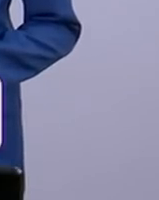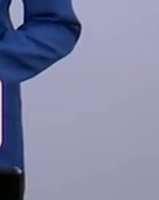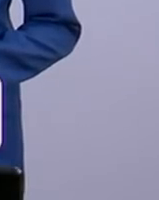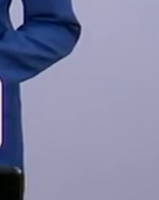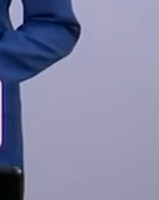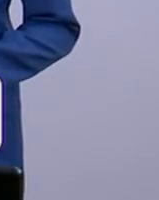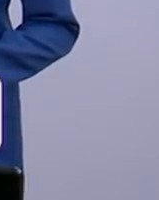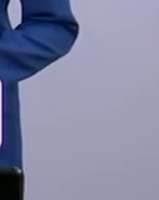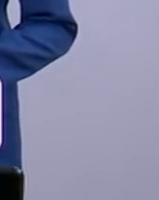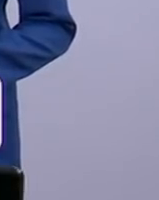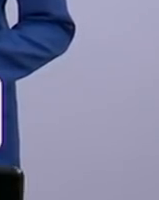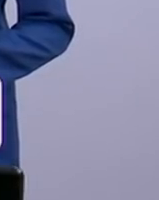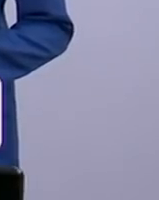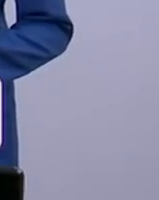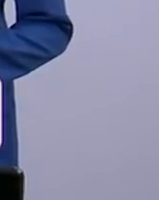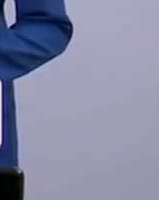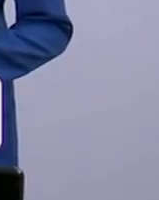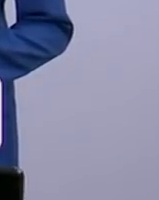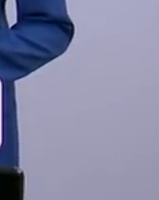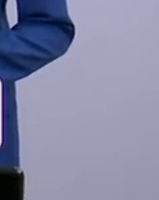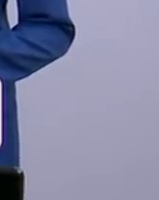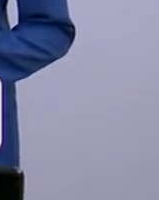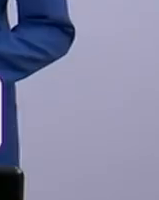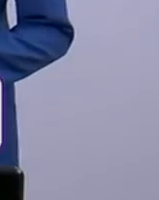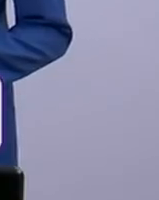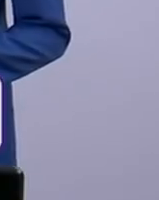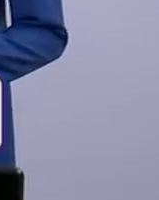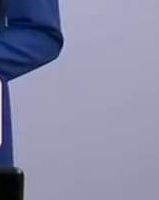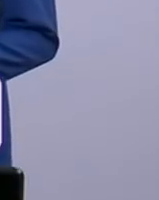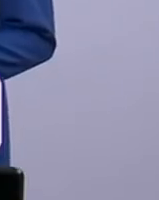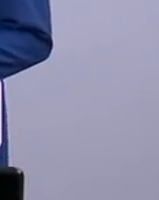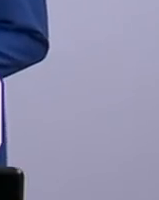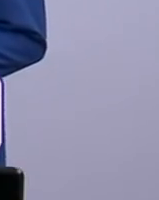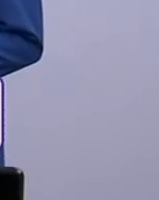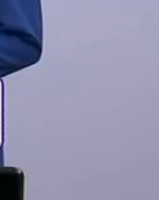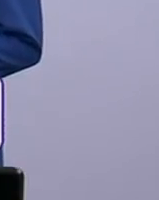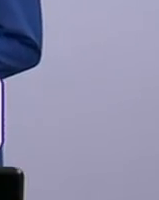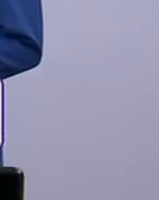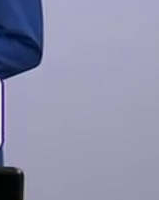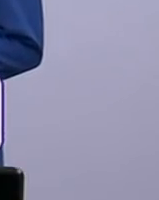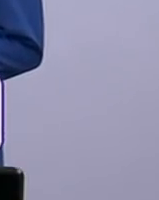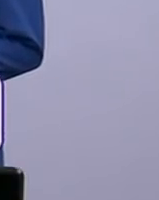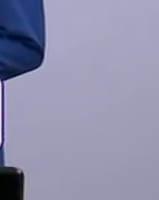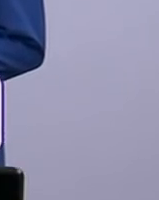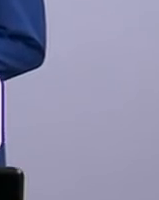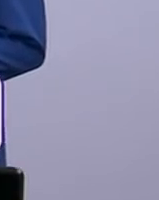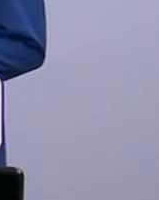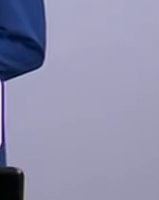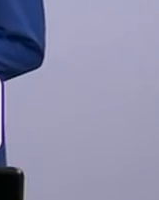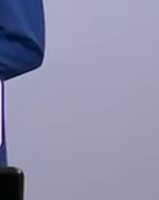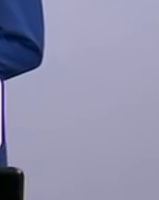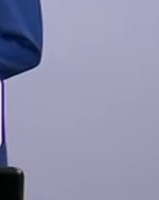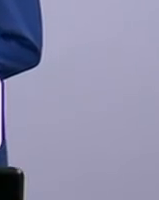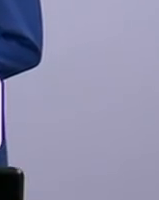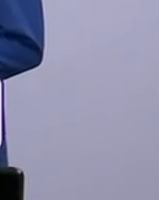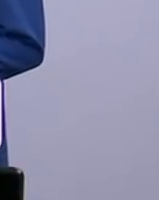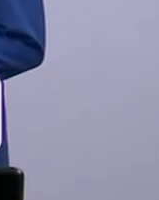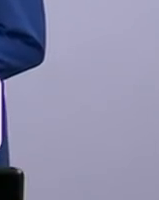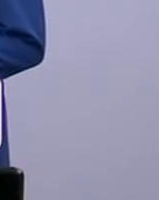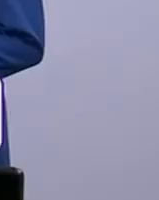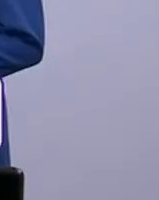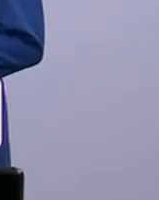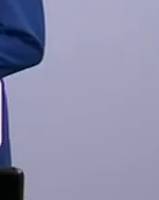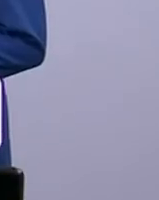Now, let's check your answers together. Sentence number one. Aisha was tasked with showing me the